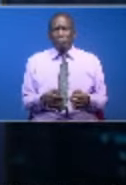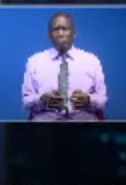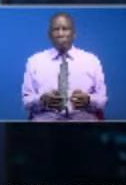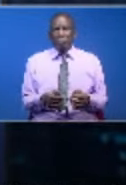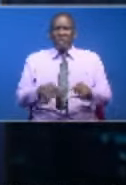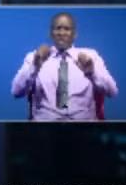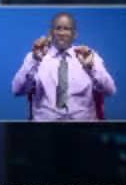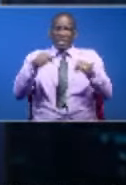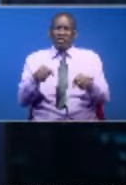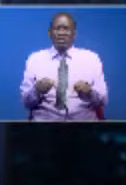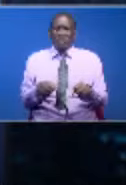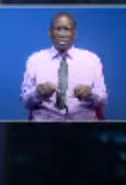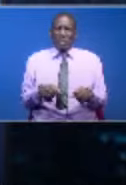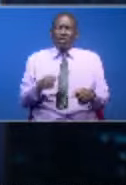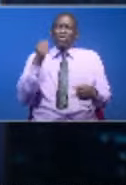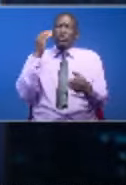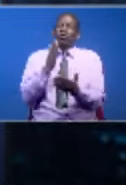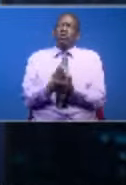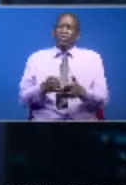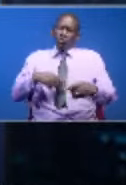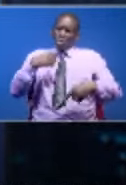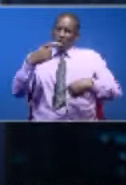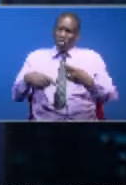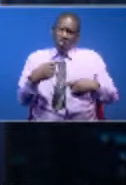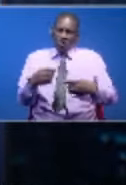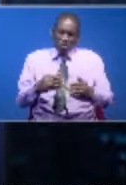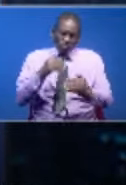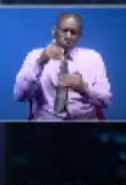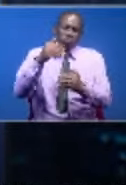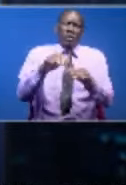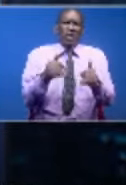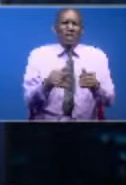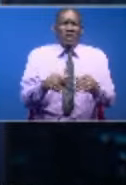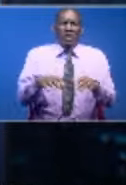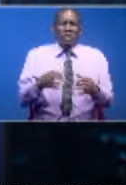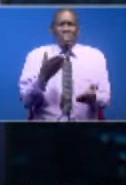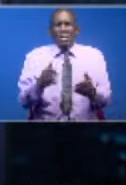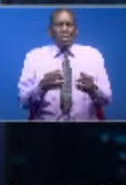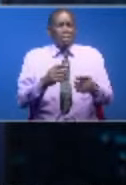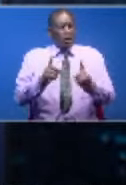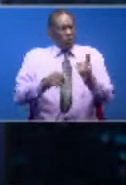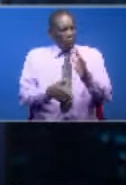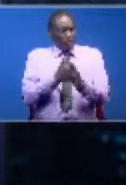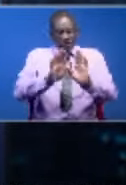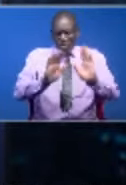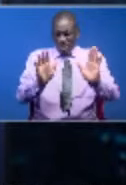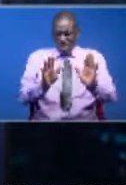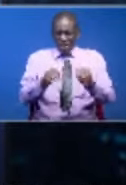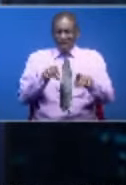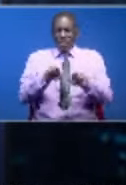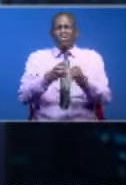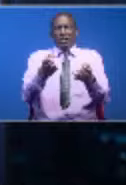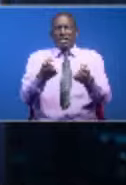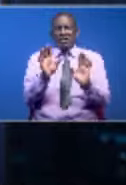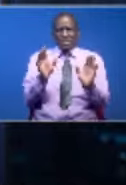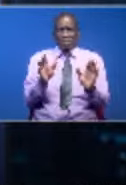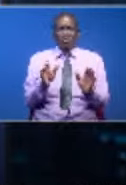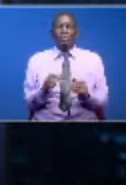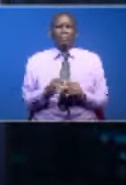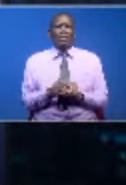Yes, I absolutely, we are moving the conversation forward, although maybe not at the speed that is needed.